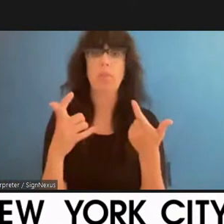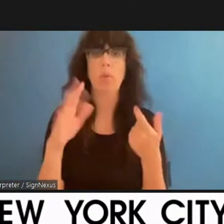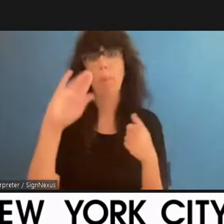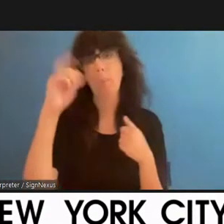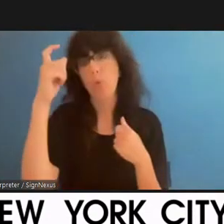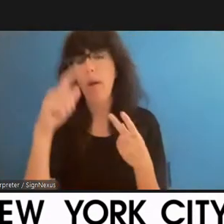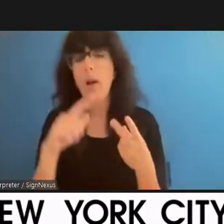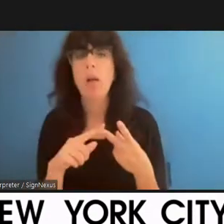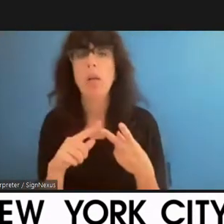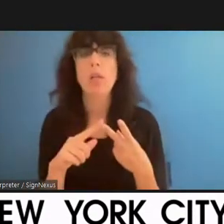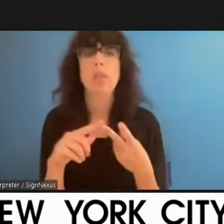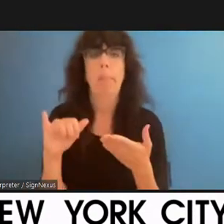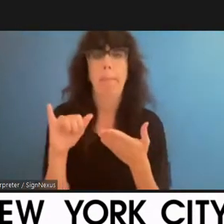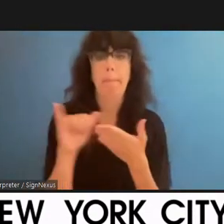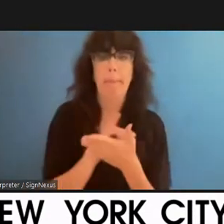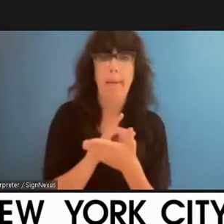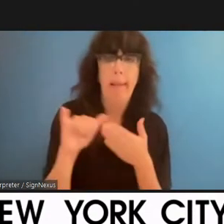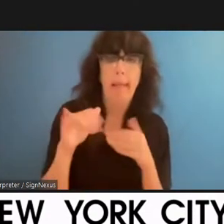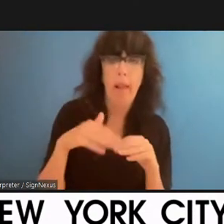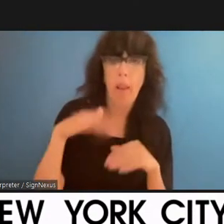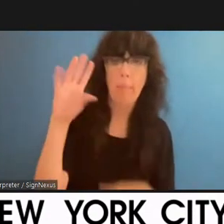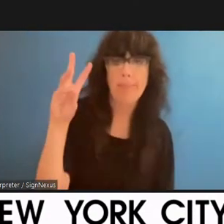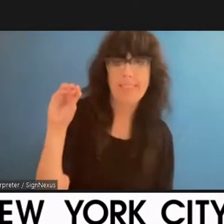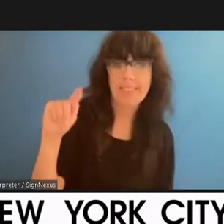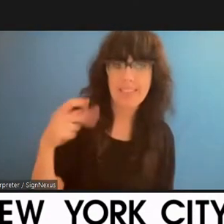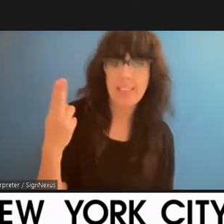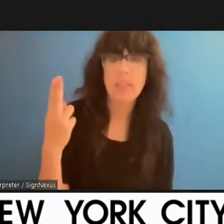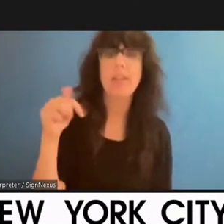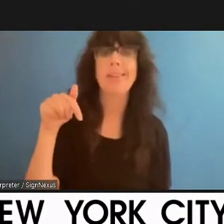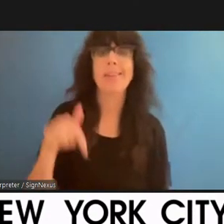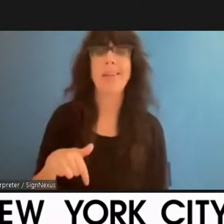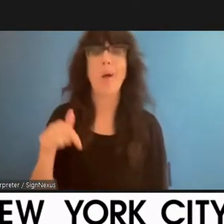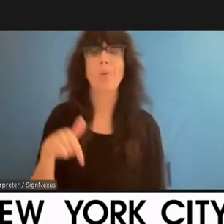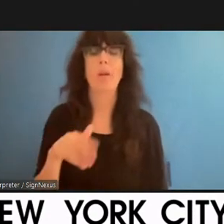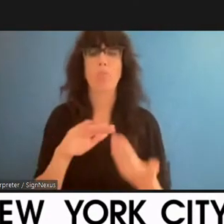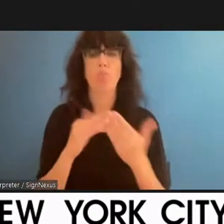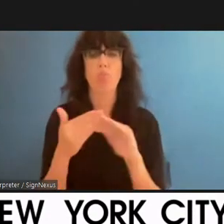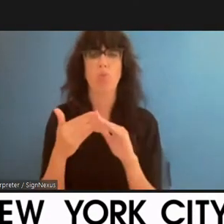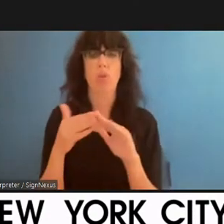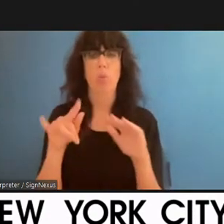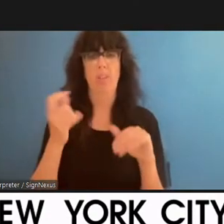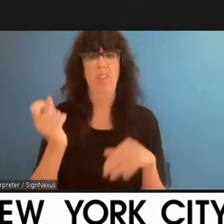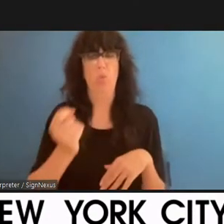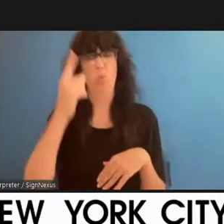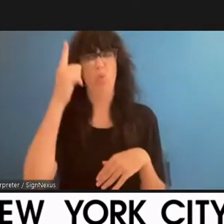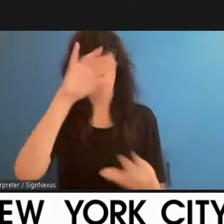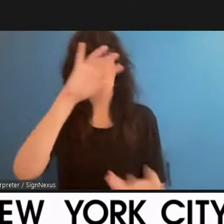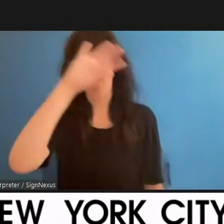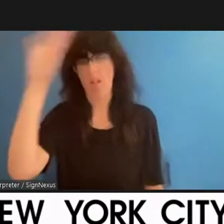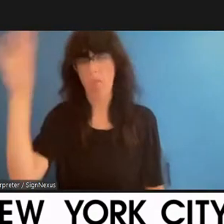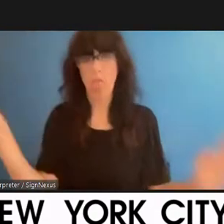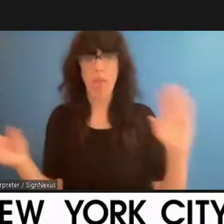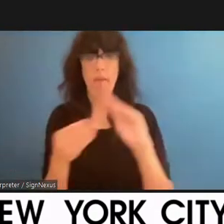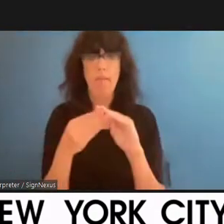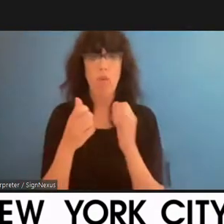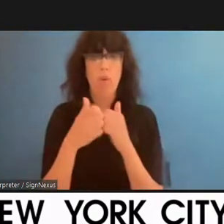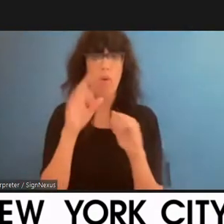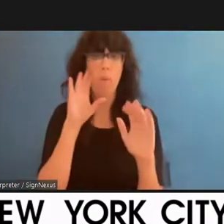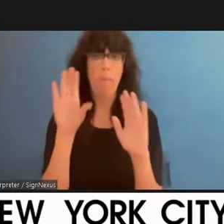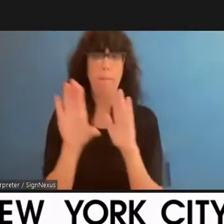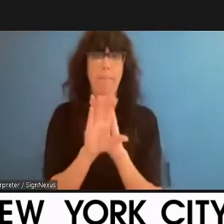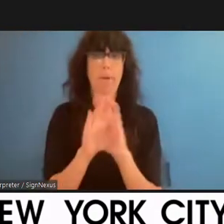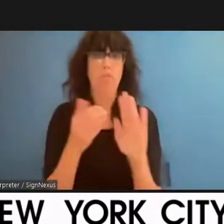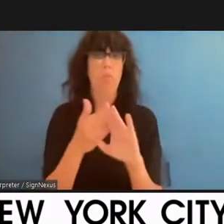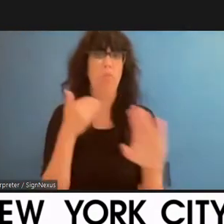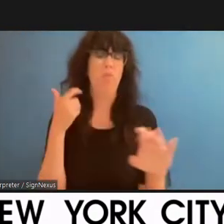whether it's manhattan above 60th street whether it's downtown brooklyn and we need to understand the entire picture before we just jam this